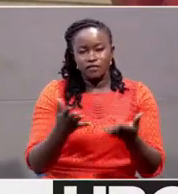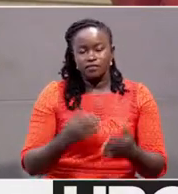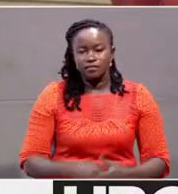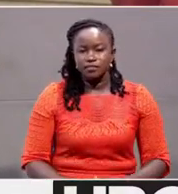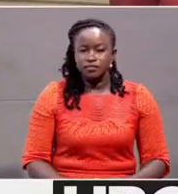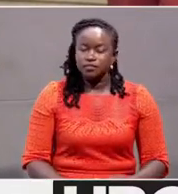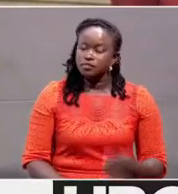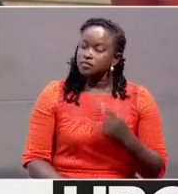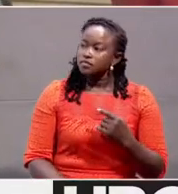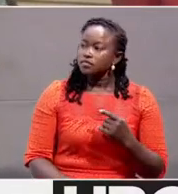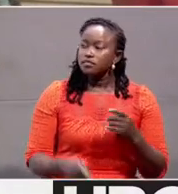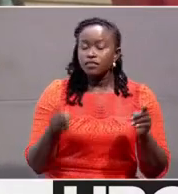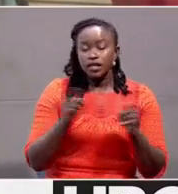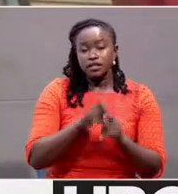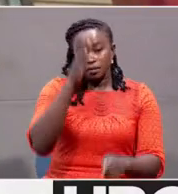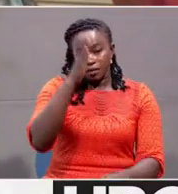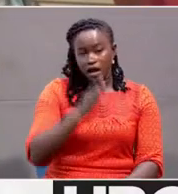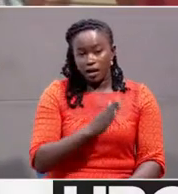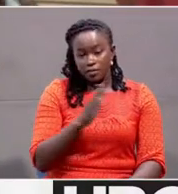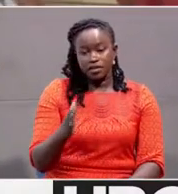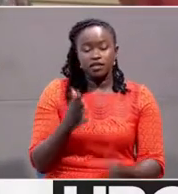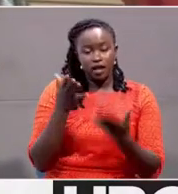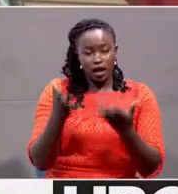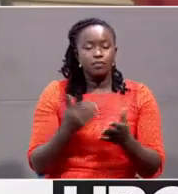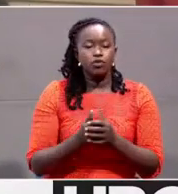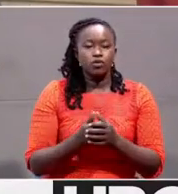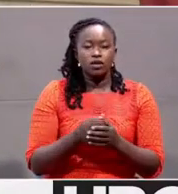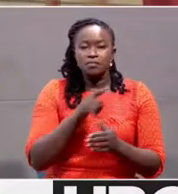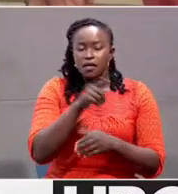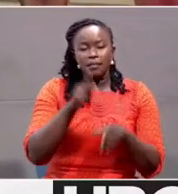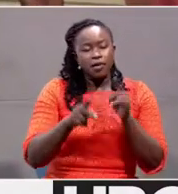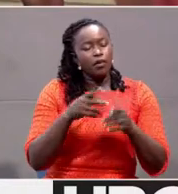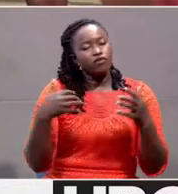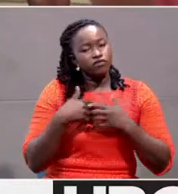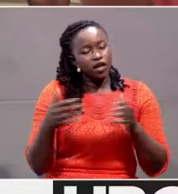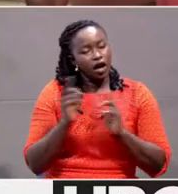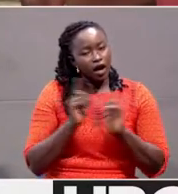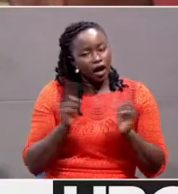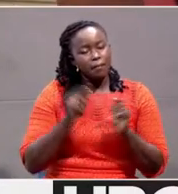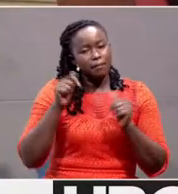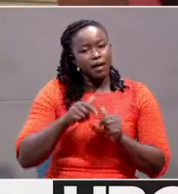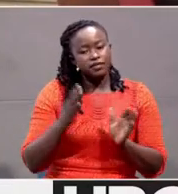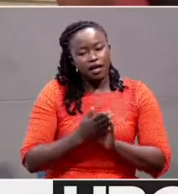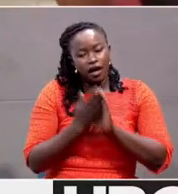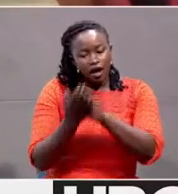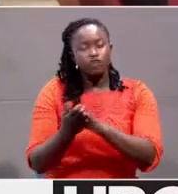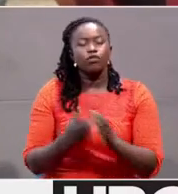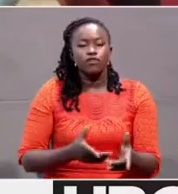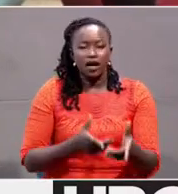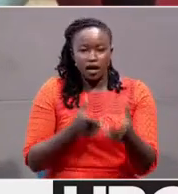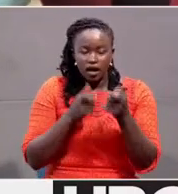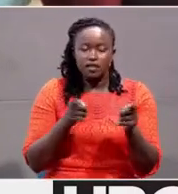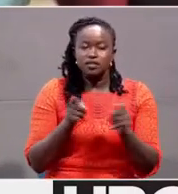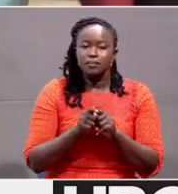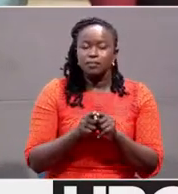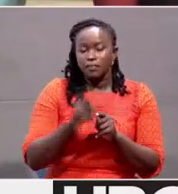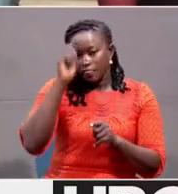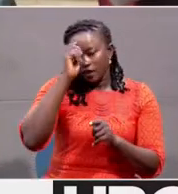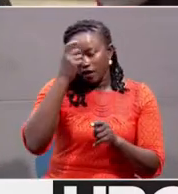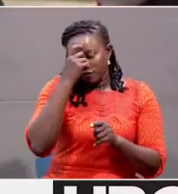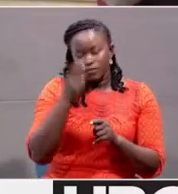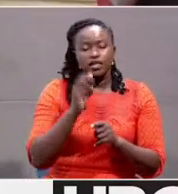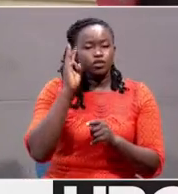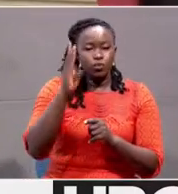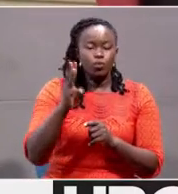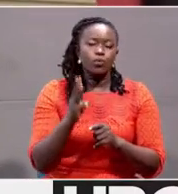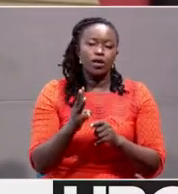that amnesty is still available, they should not fear, let them come hand over the guns and the government is going to settle them. We